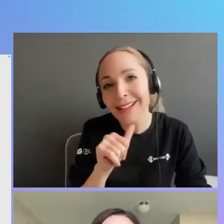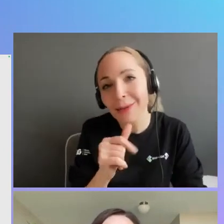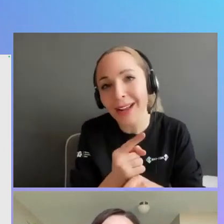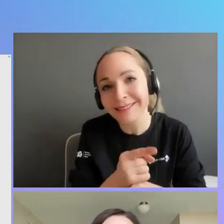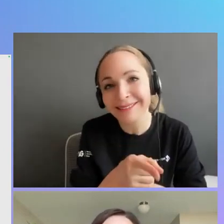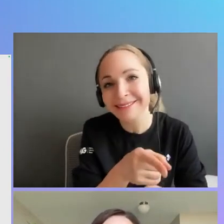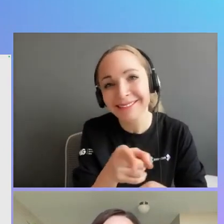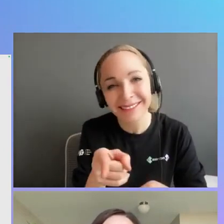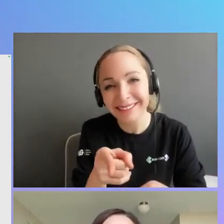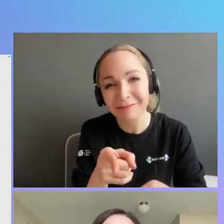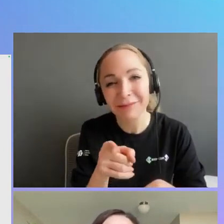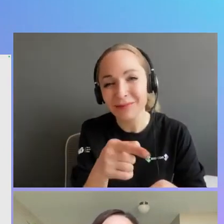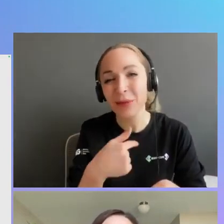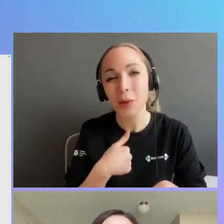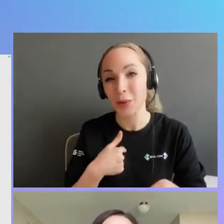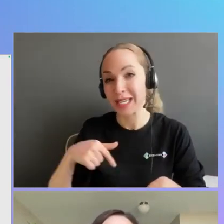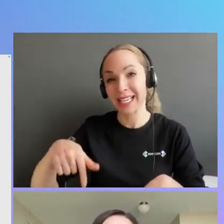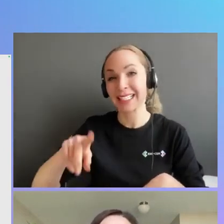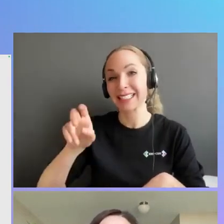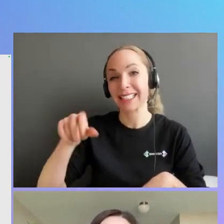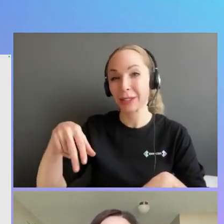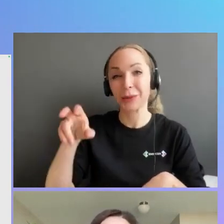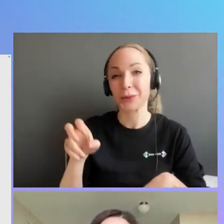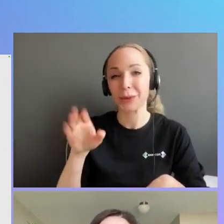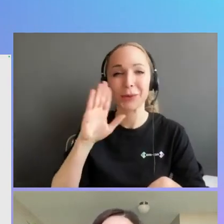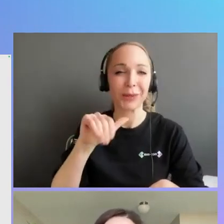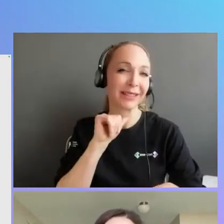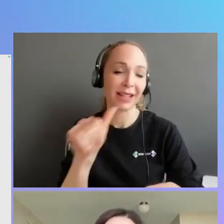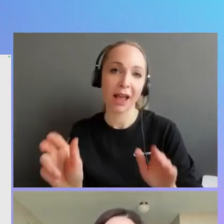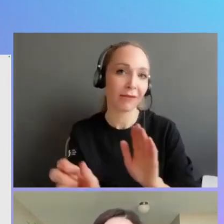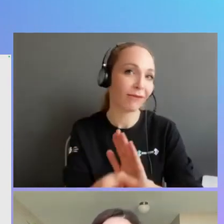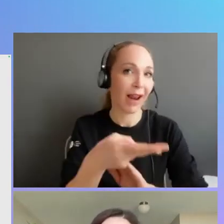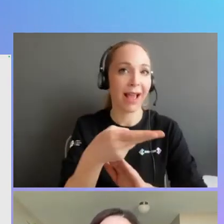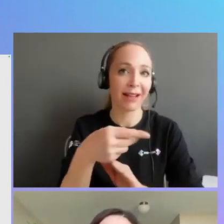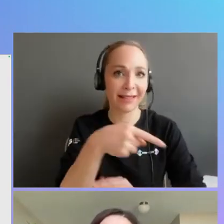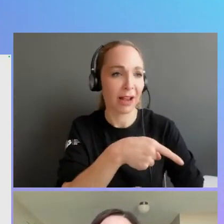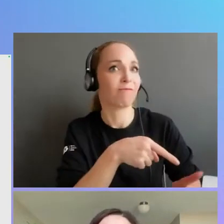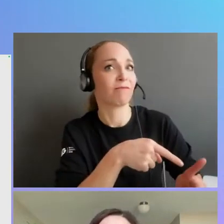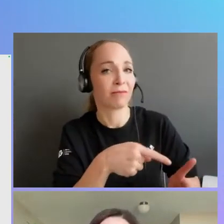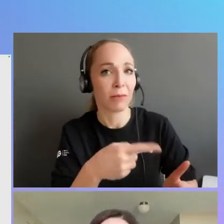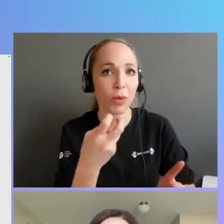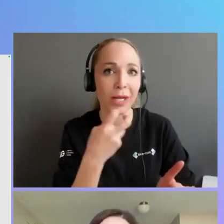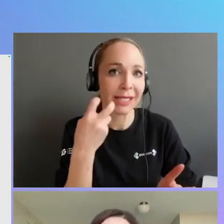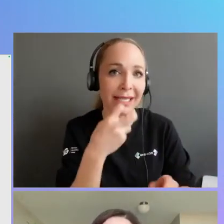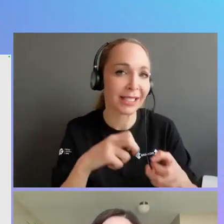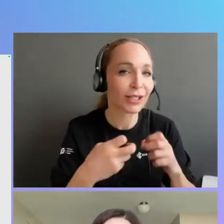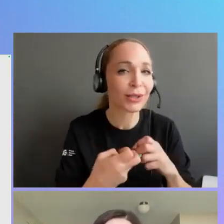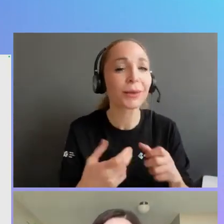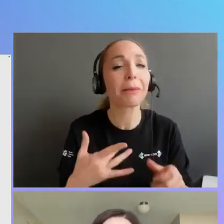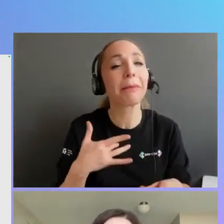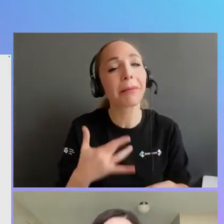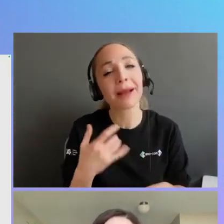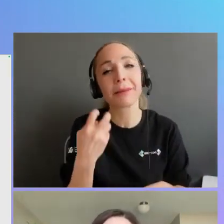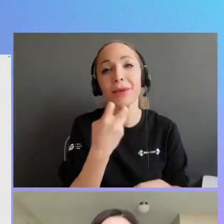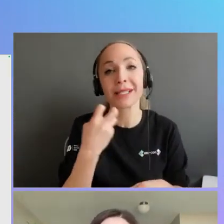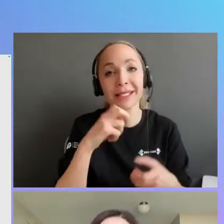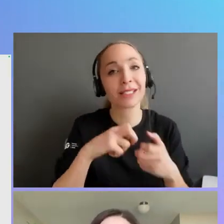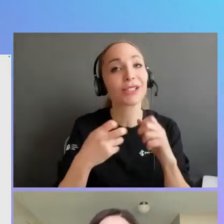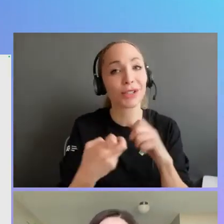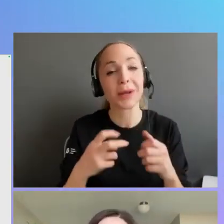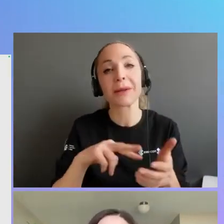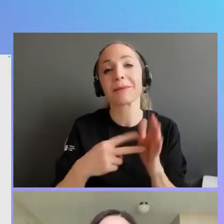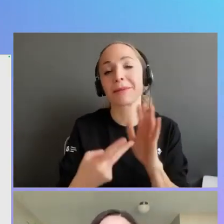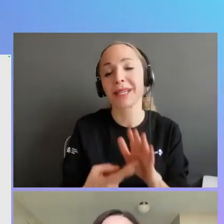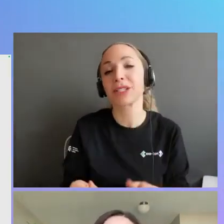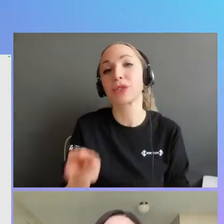as a pronunciation issue. Pronunciation is really two words, they're spelled the same, but they're pronounced differently. So record